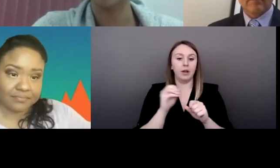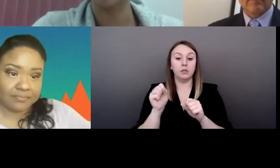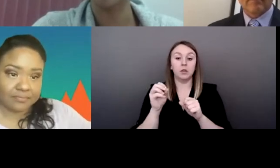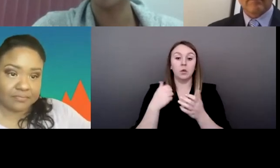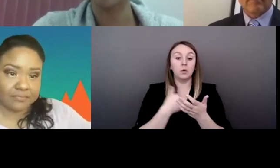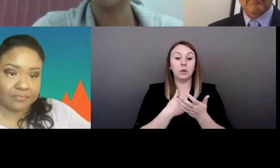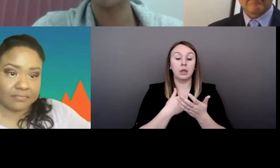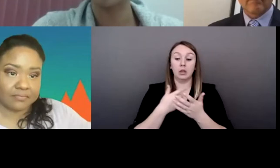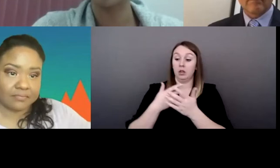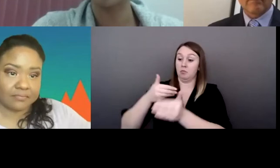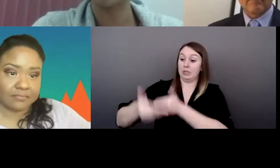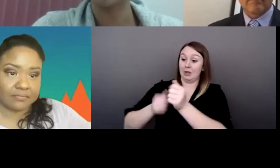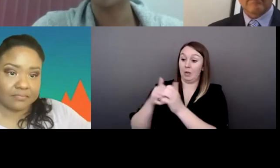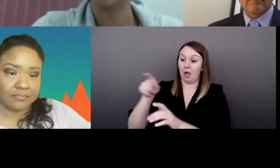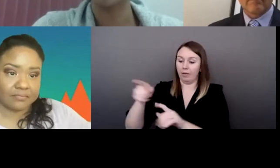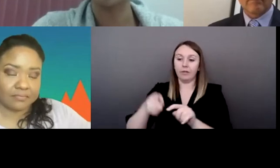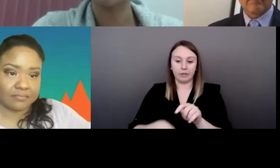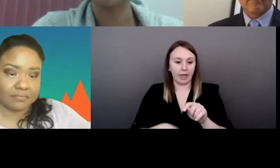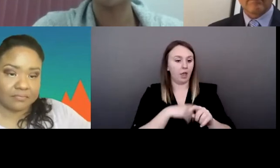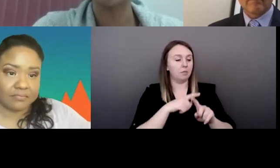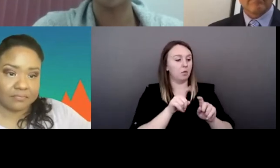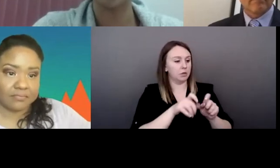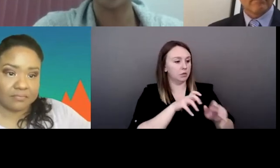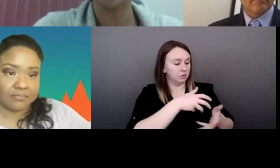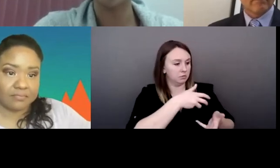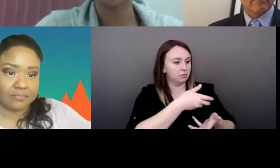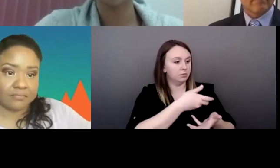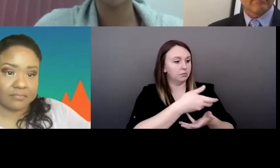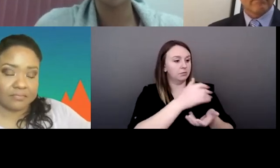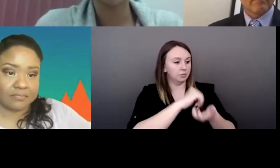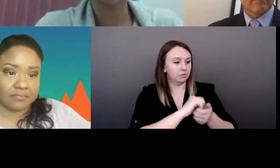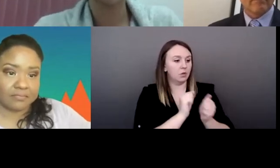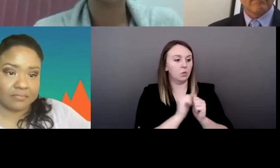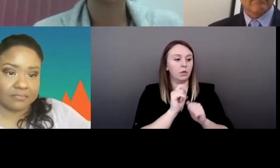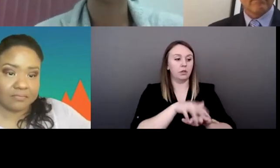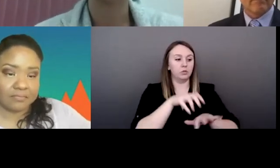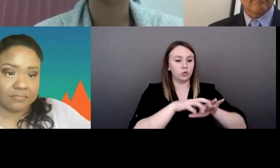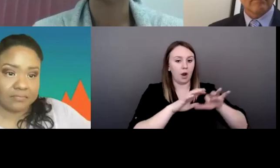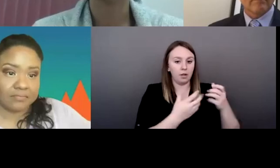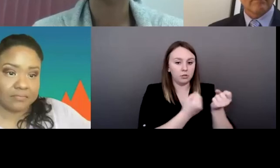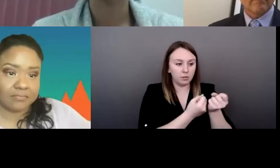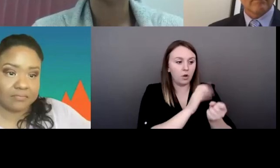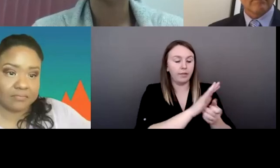But I don't let that stop me. I'm really excited to have